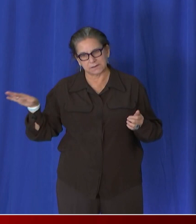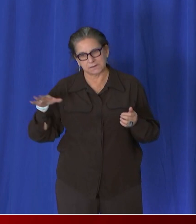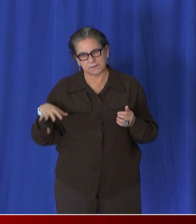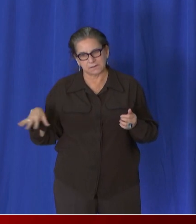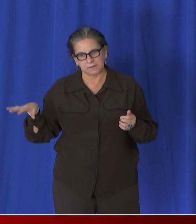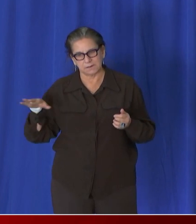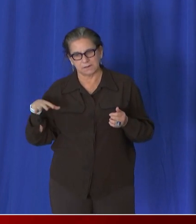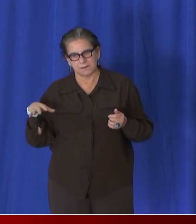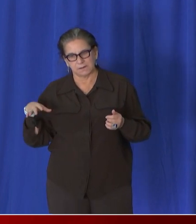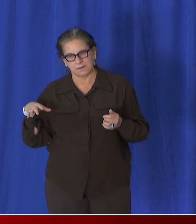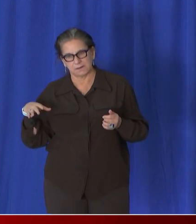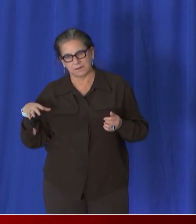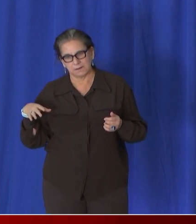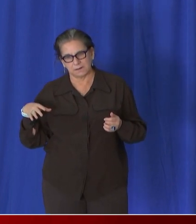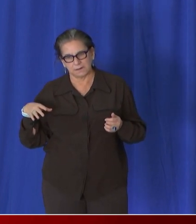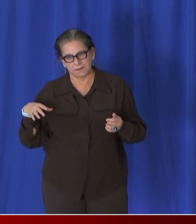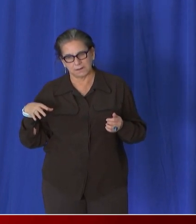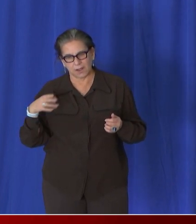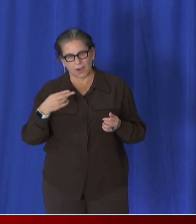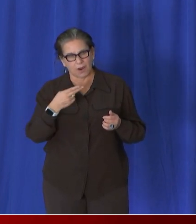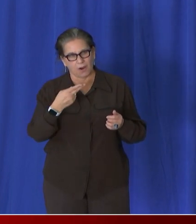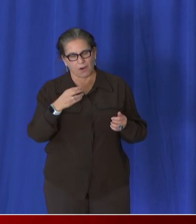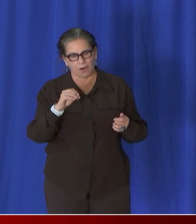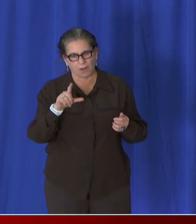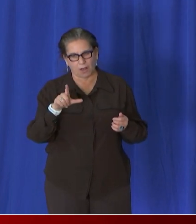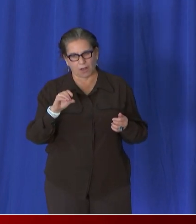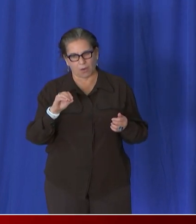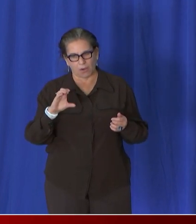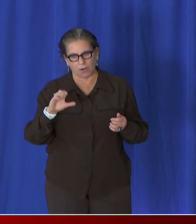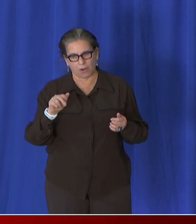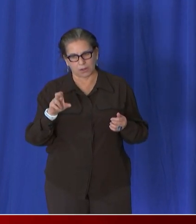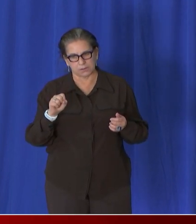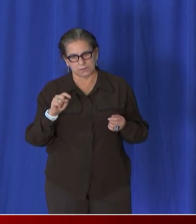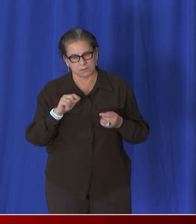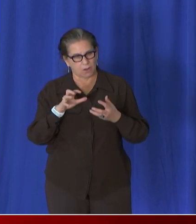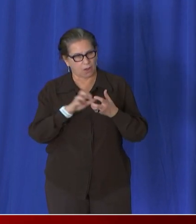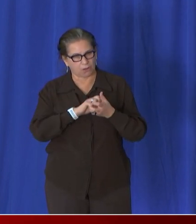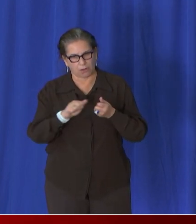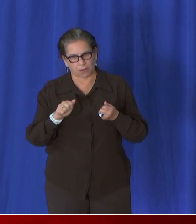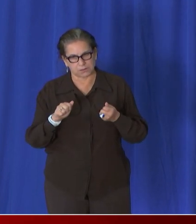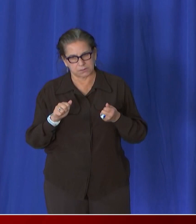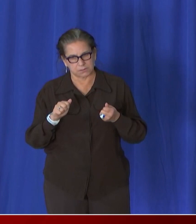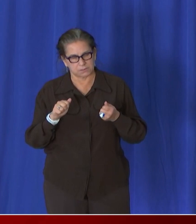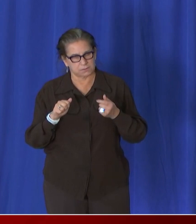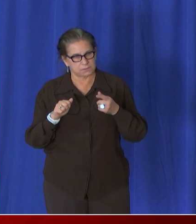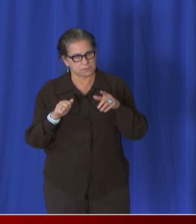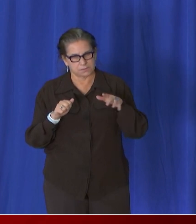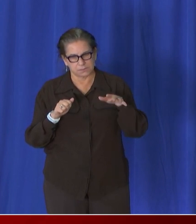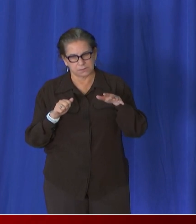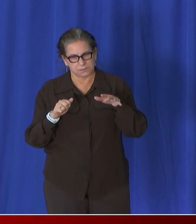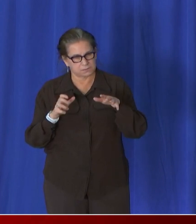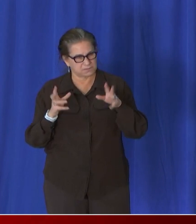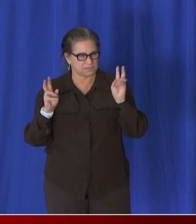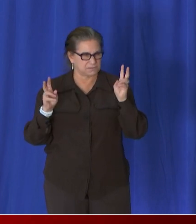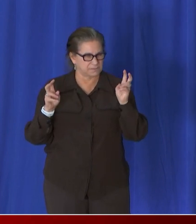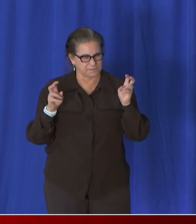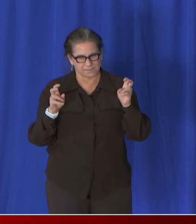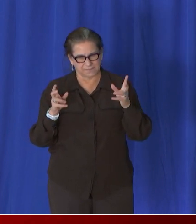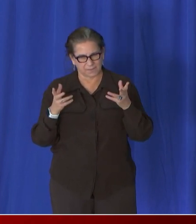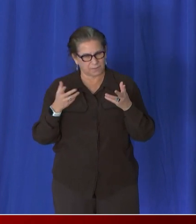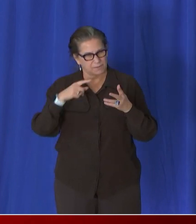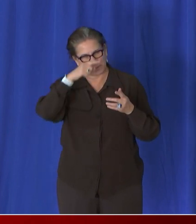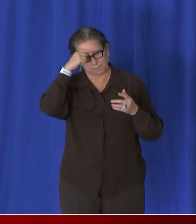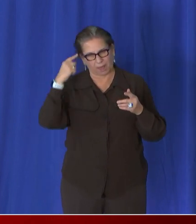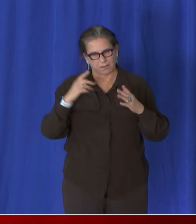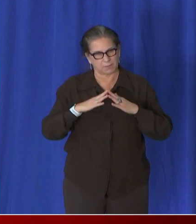confident that complete background checks are being done on potential employees when we did a simple Google search and found